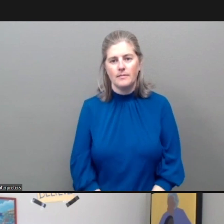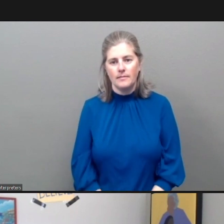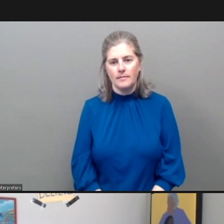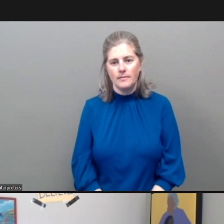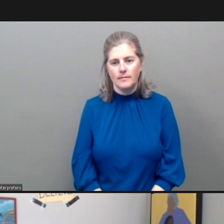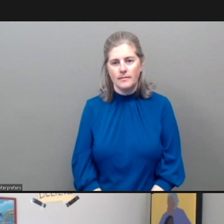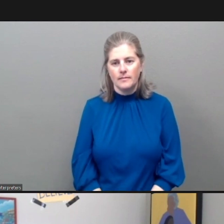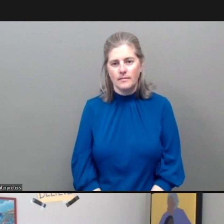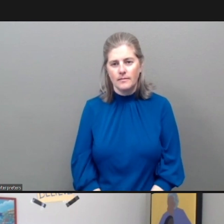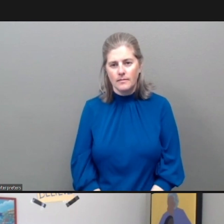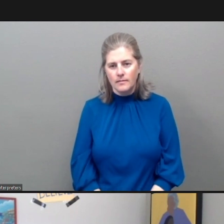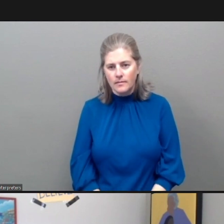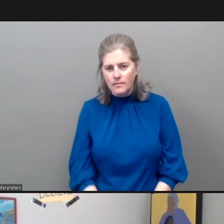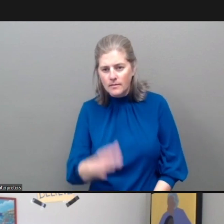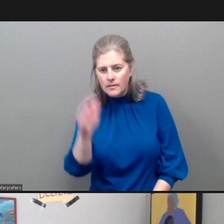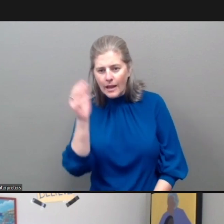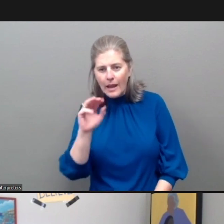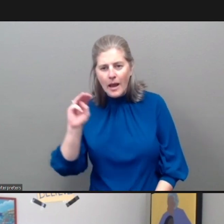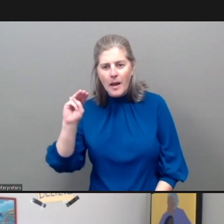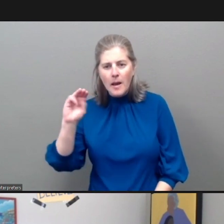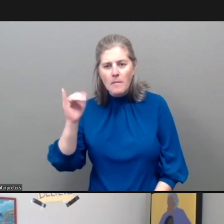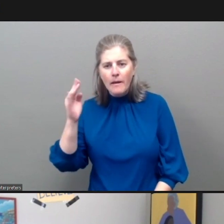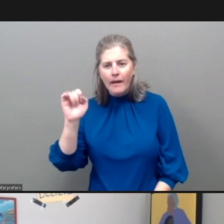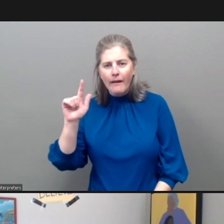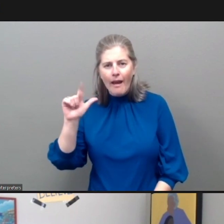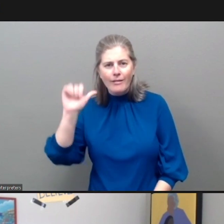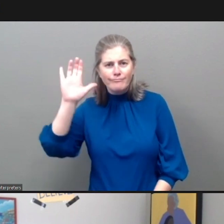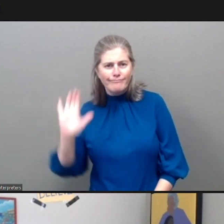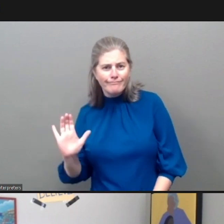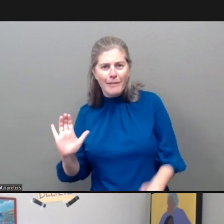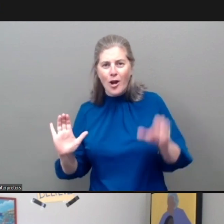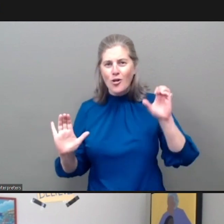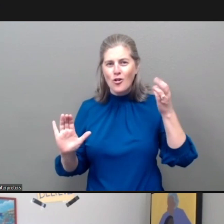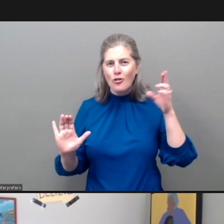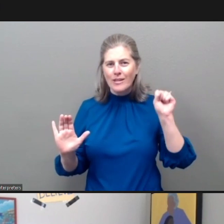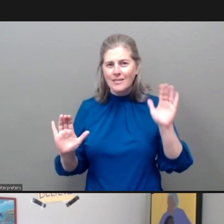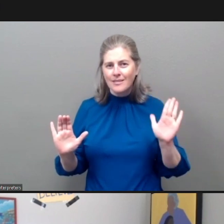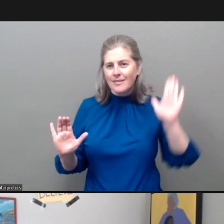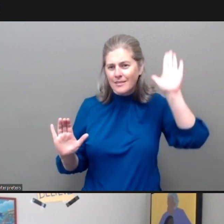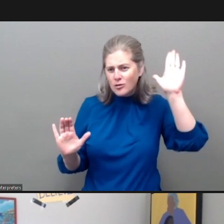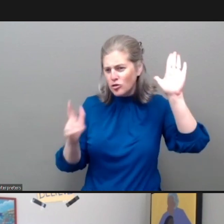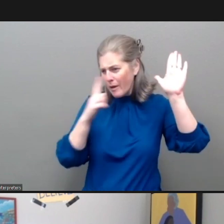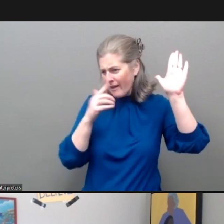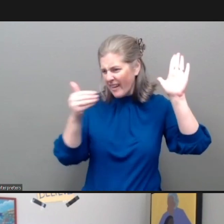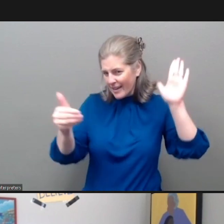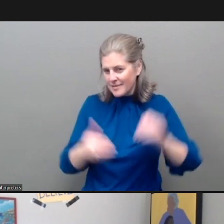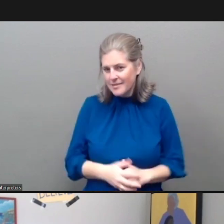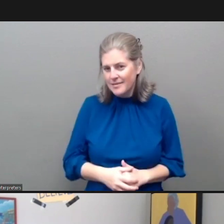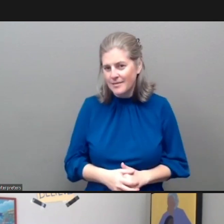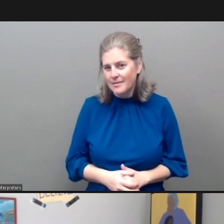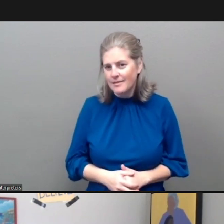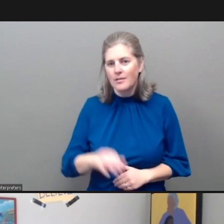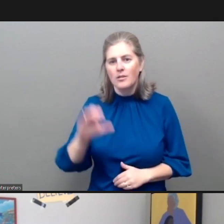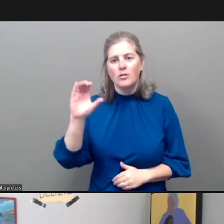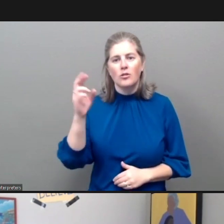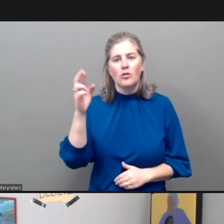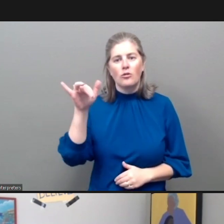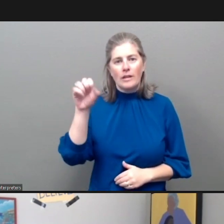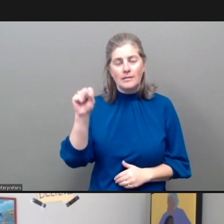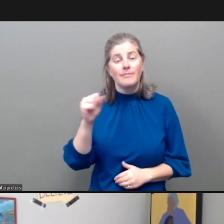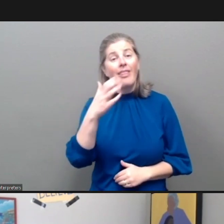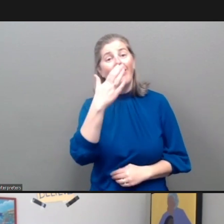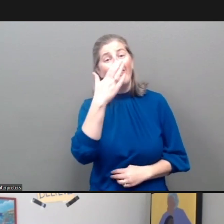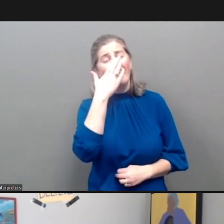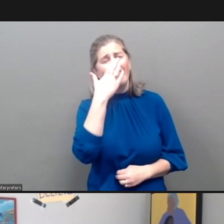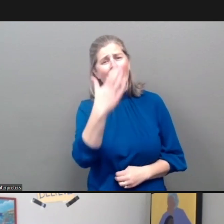Okay, it looks like Michaela has lowered her hand, but Chris Mckee has raised his. So we'll turn to Chris Mckee next. Chris, you're unmuted. Well,